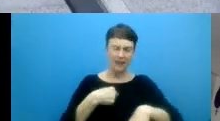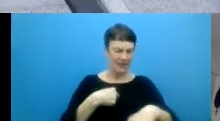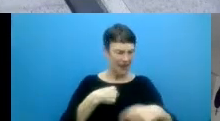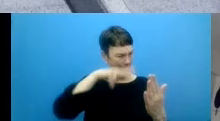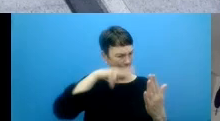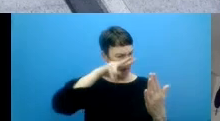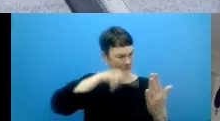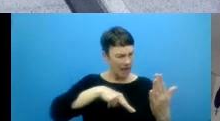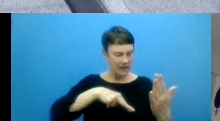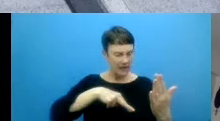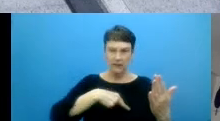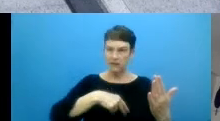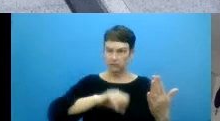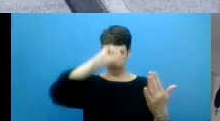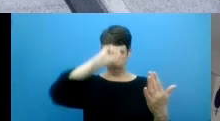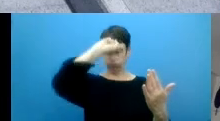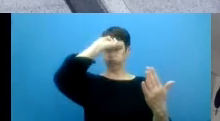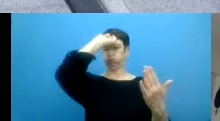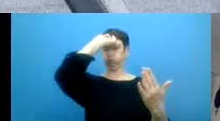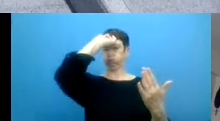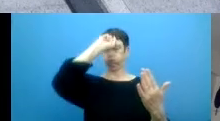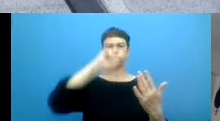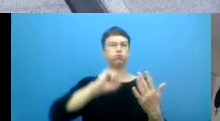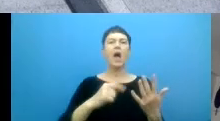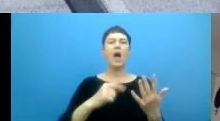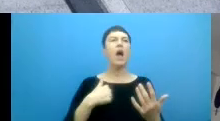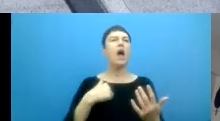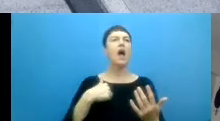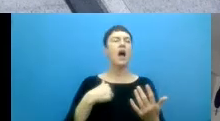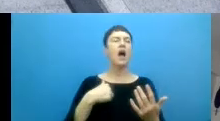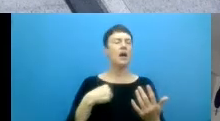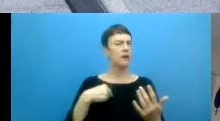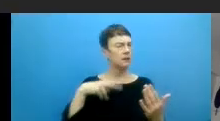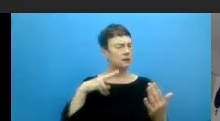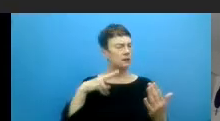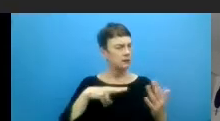and that has kept me busy now for a while.